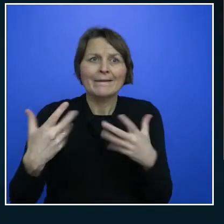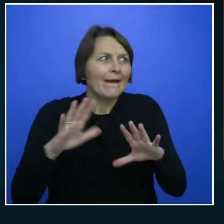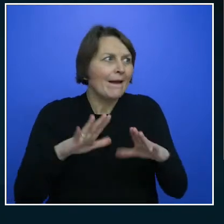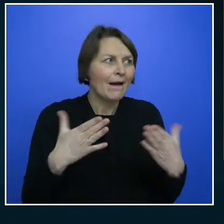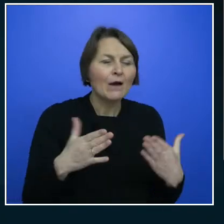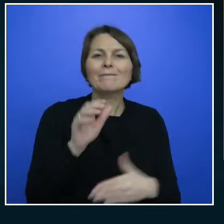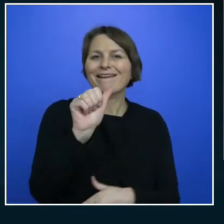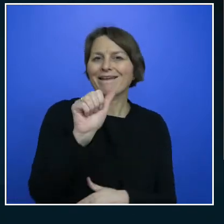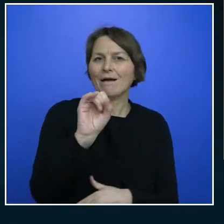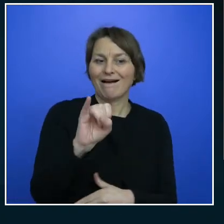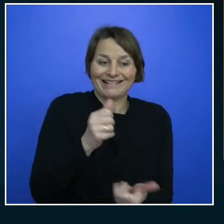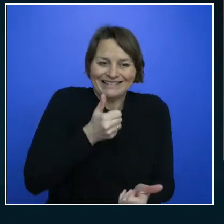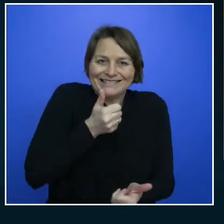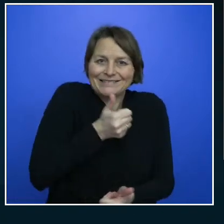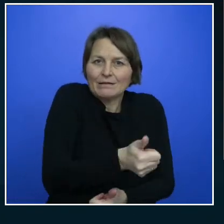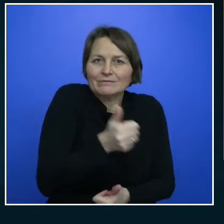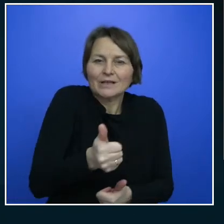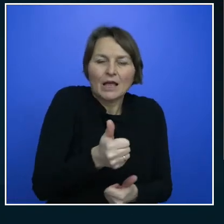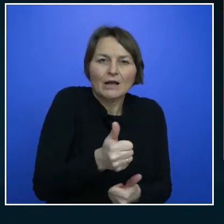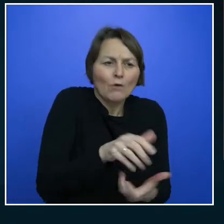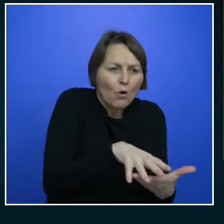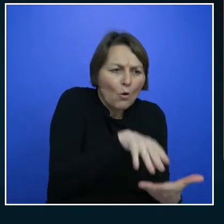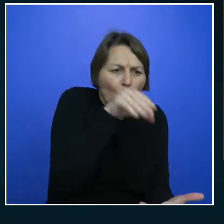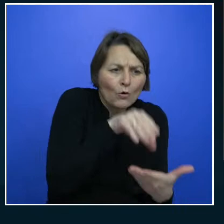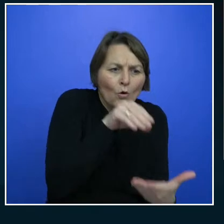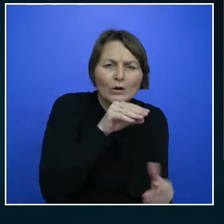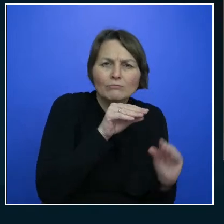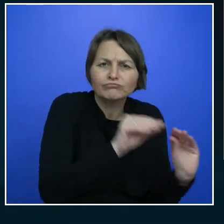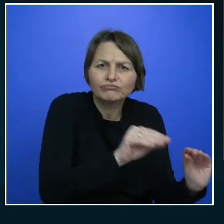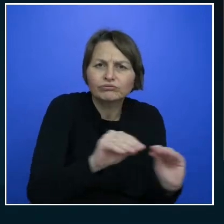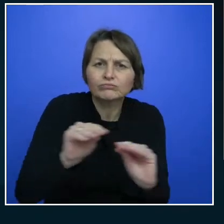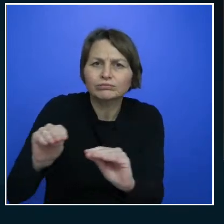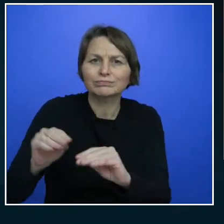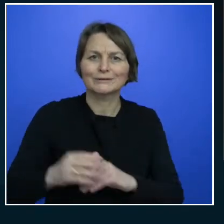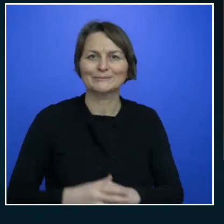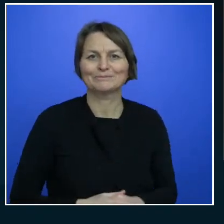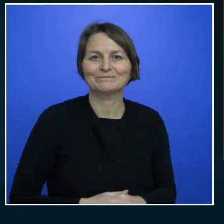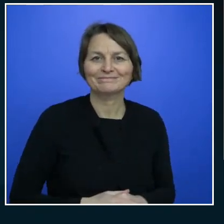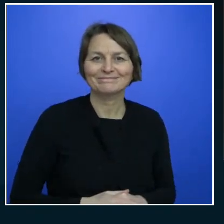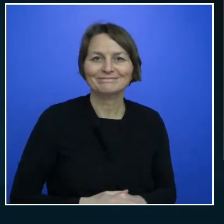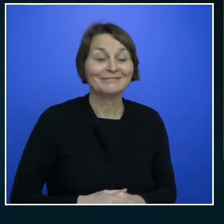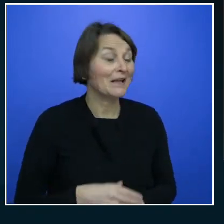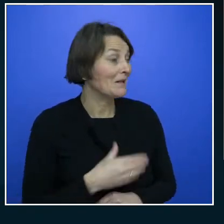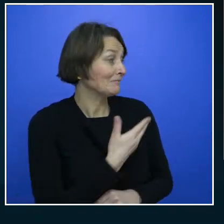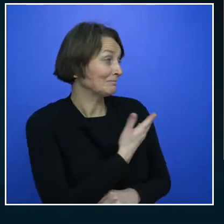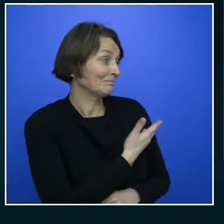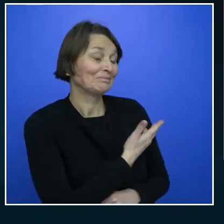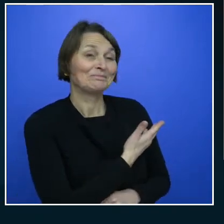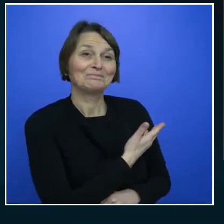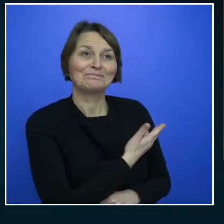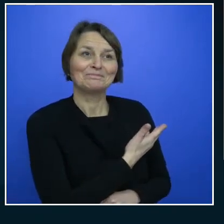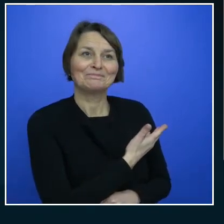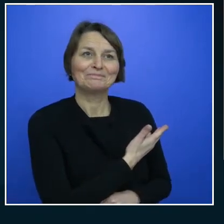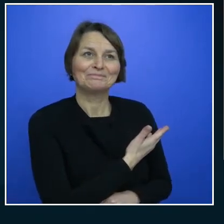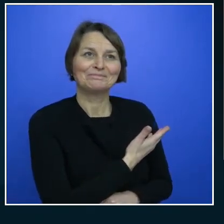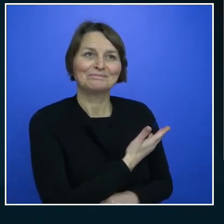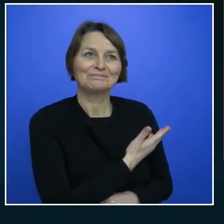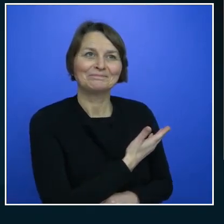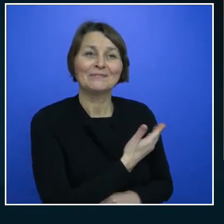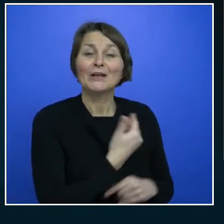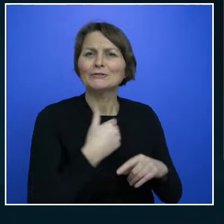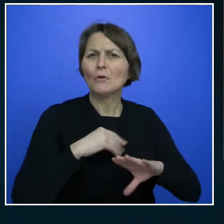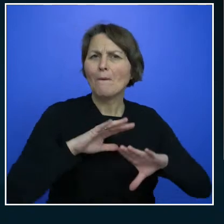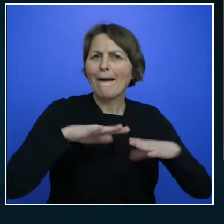look at milestones now. So yes, bolt-on right at the end. We must become accessible. When the shippable project had gone out and we deployed the